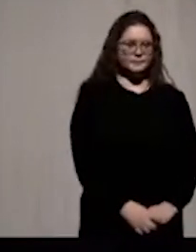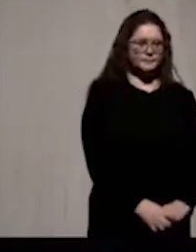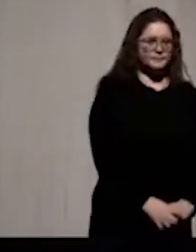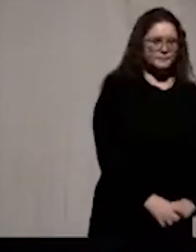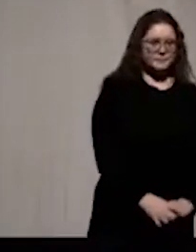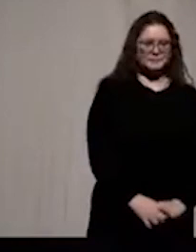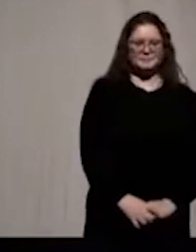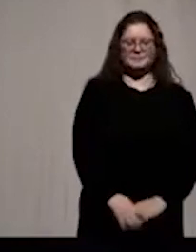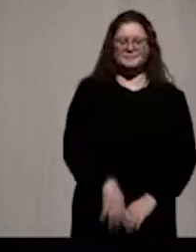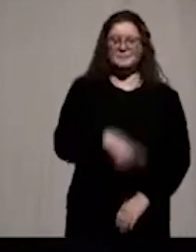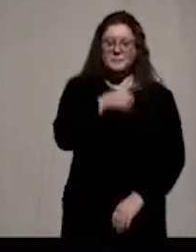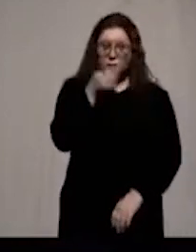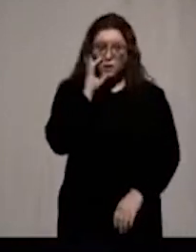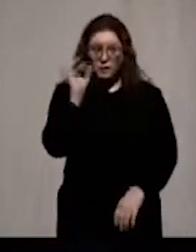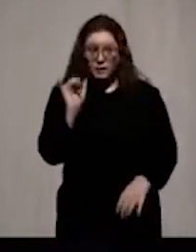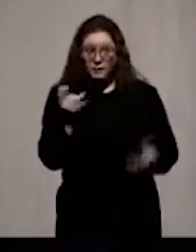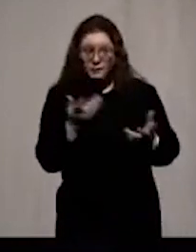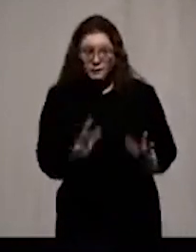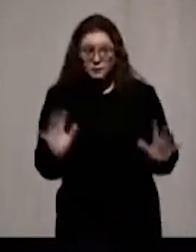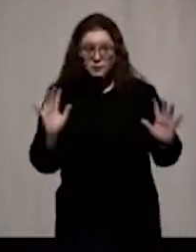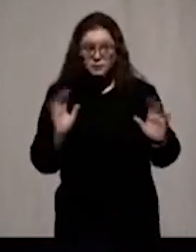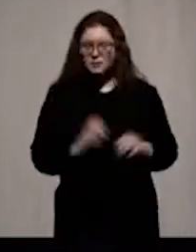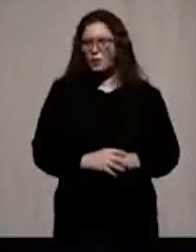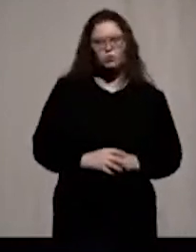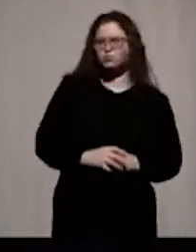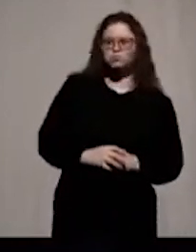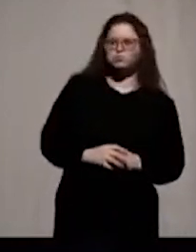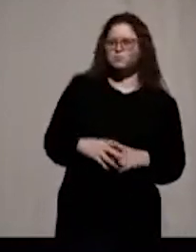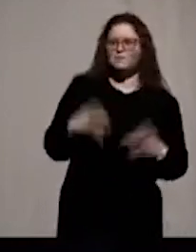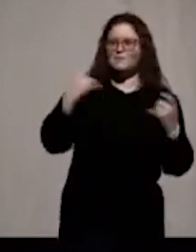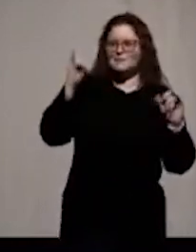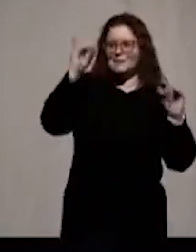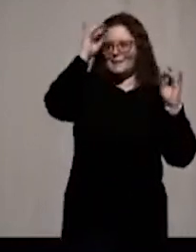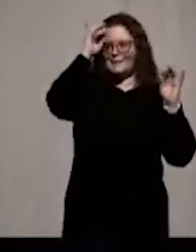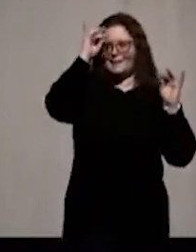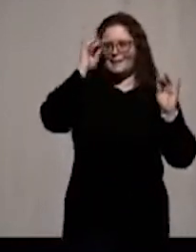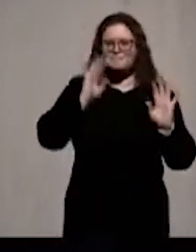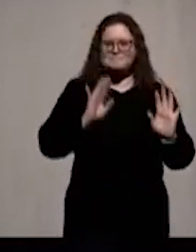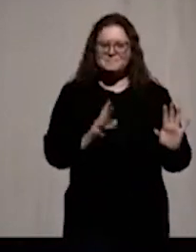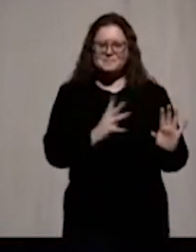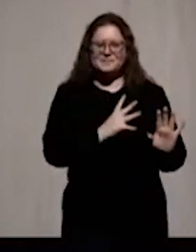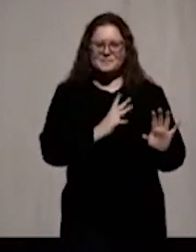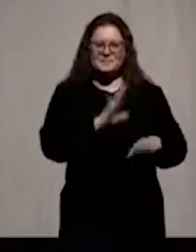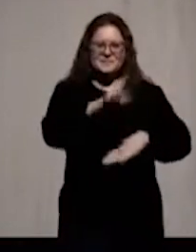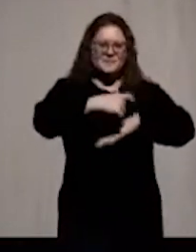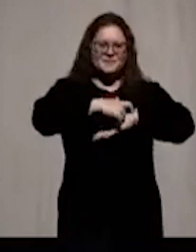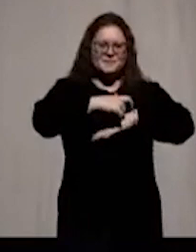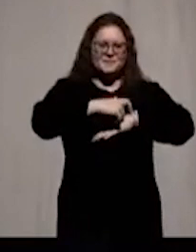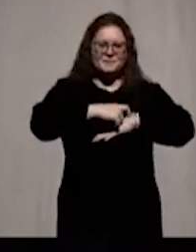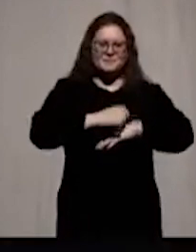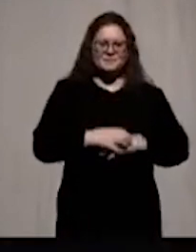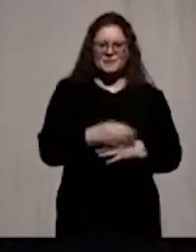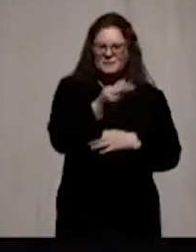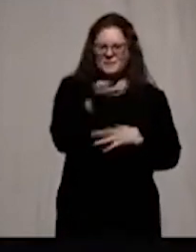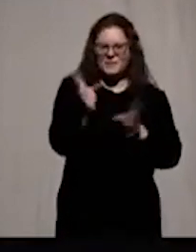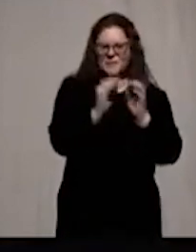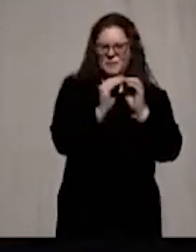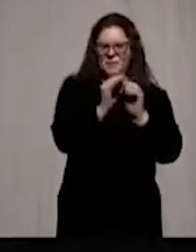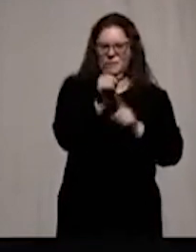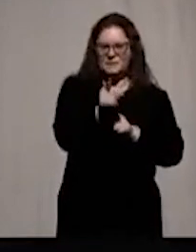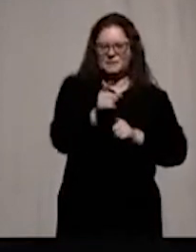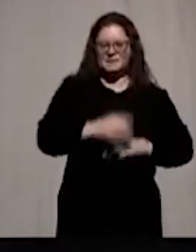You look like he's got yours done? No, you're still thinking? Still thinking. No worries. I'll give you guys a couple minutes.